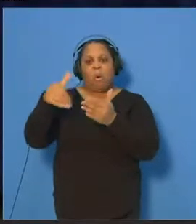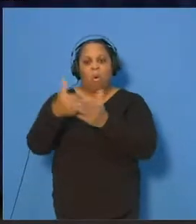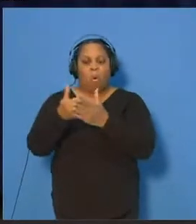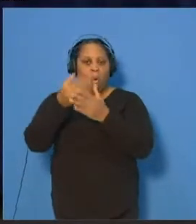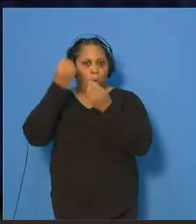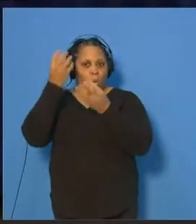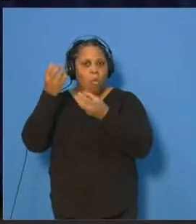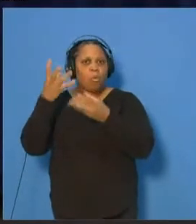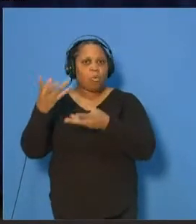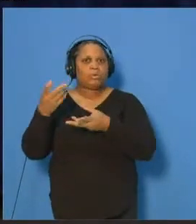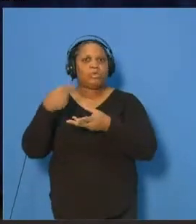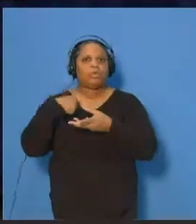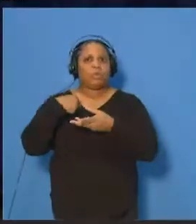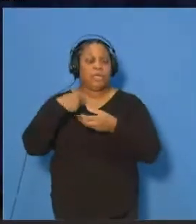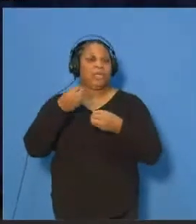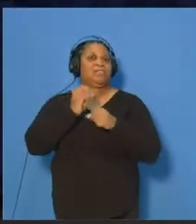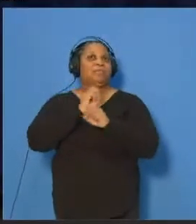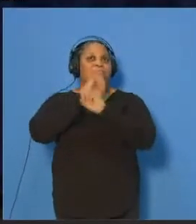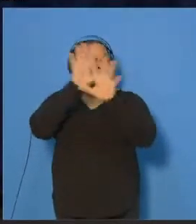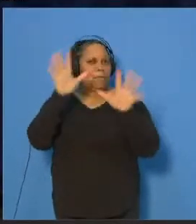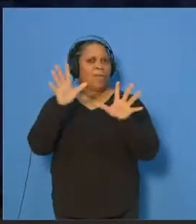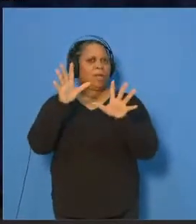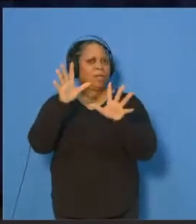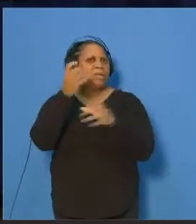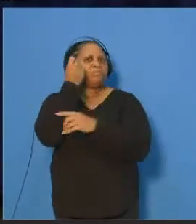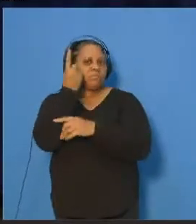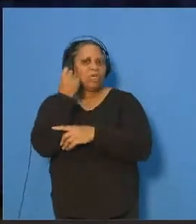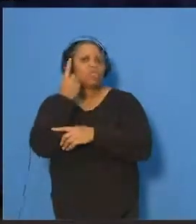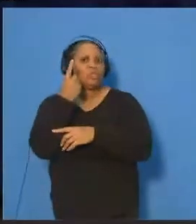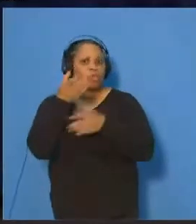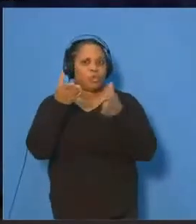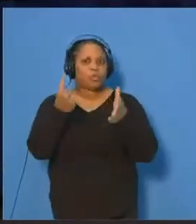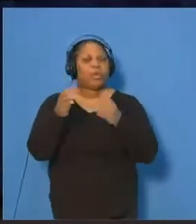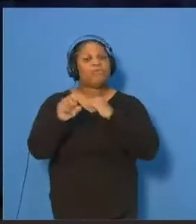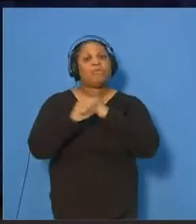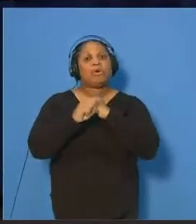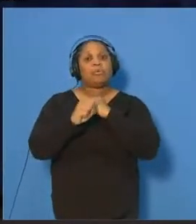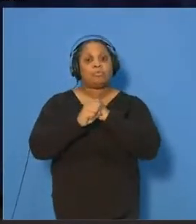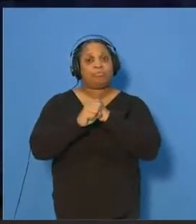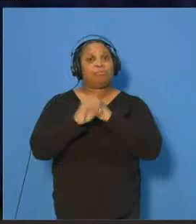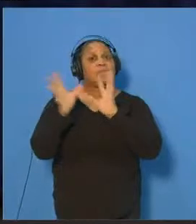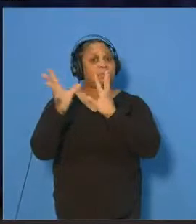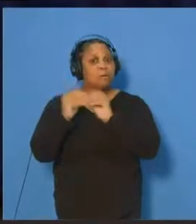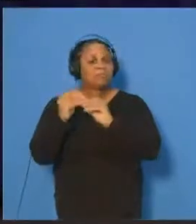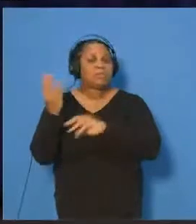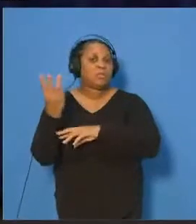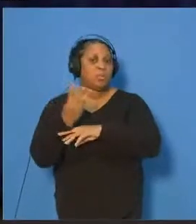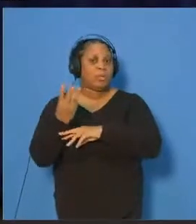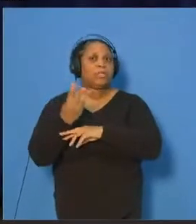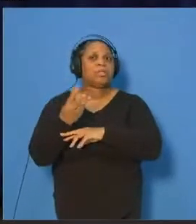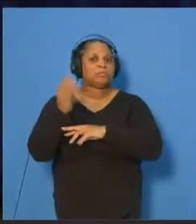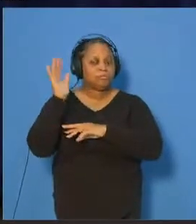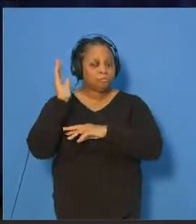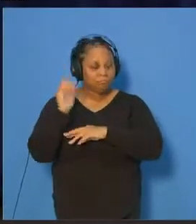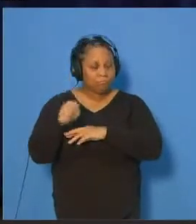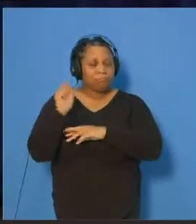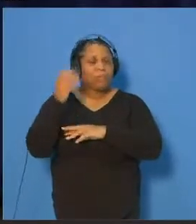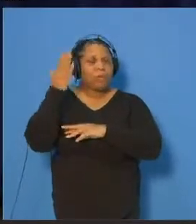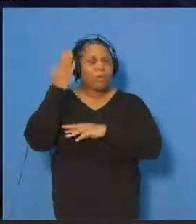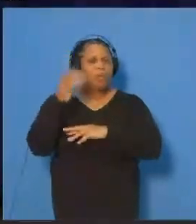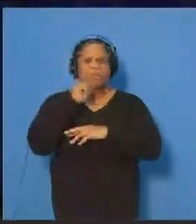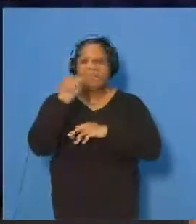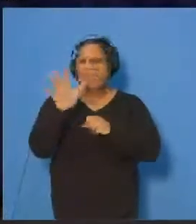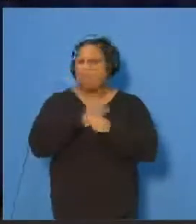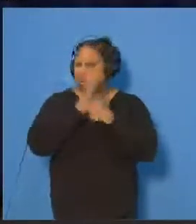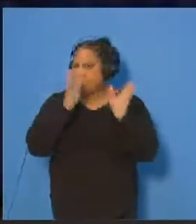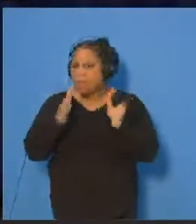items so we can relay them in a clear and concise manner for our press conference on Wednesday, where we intend to lay out, if not a full